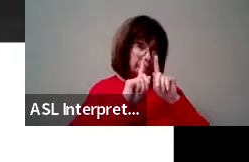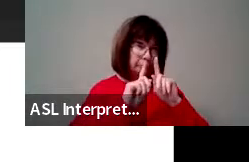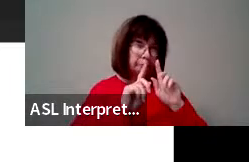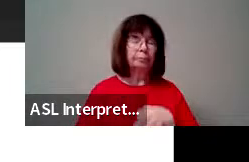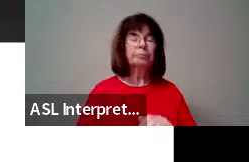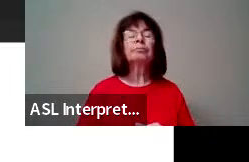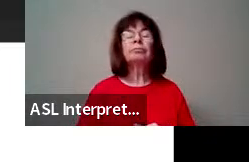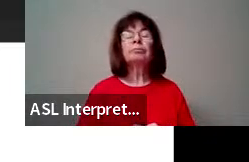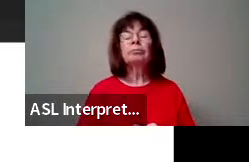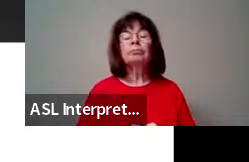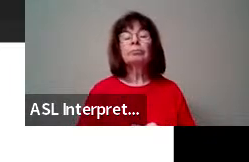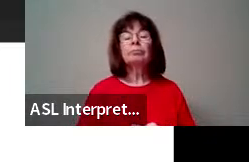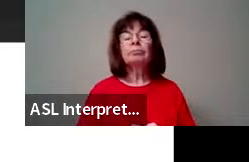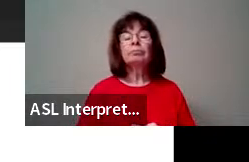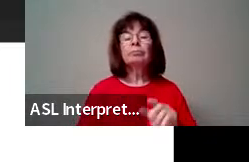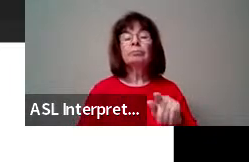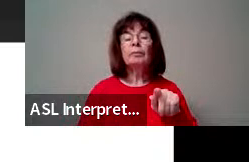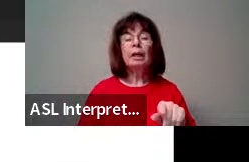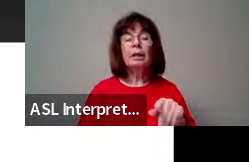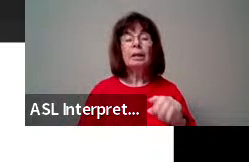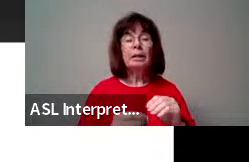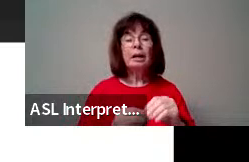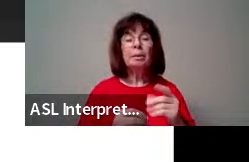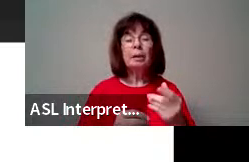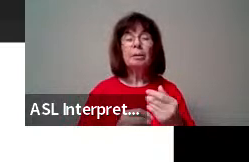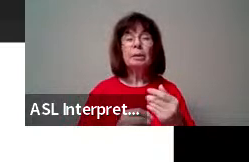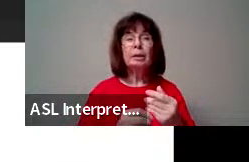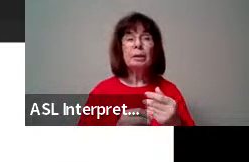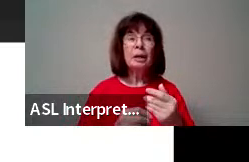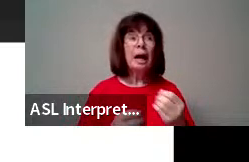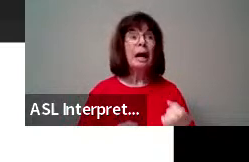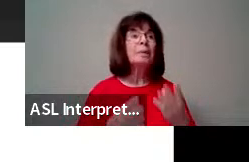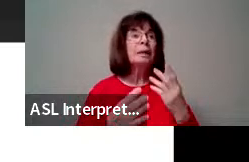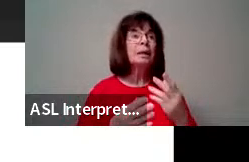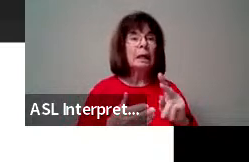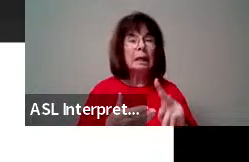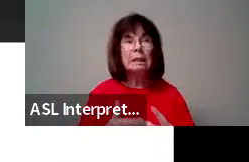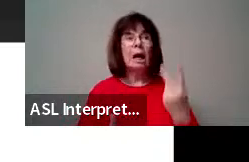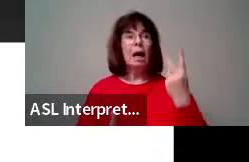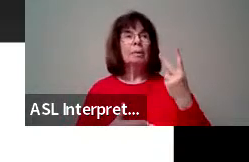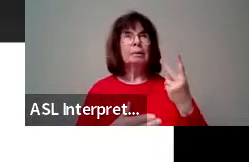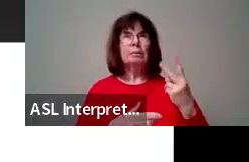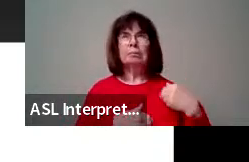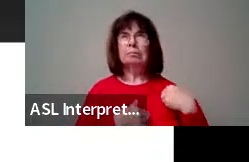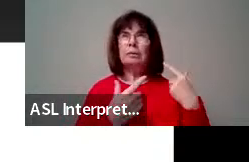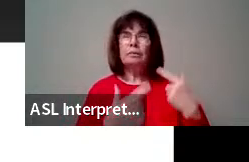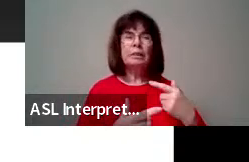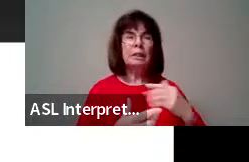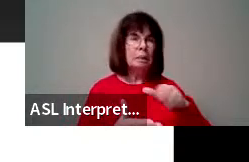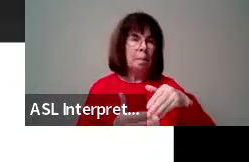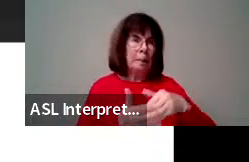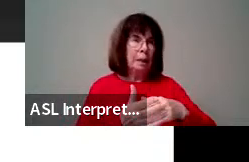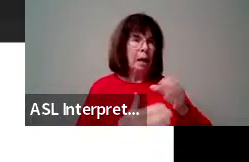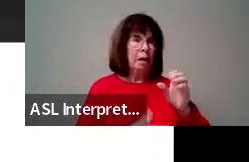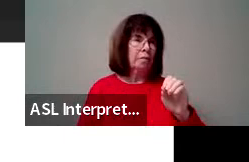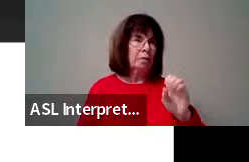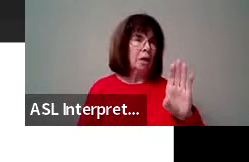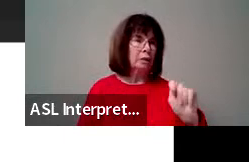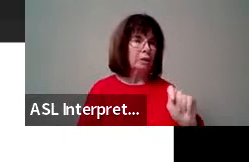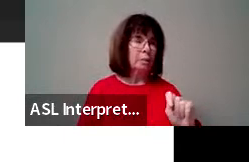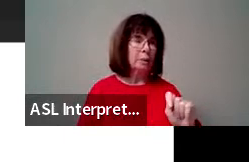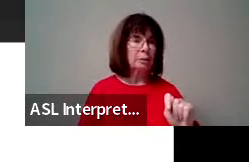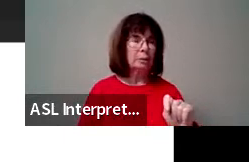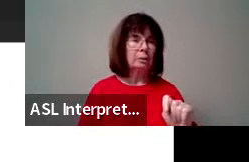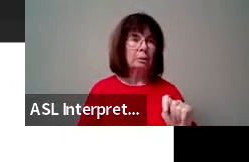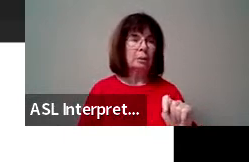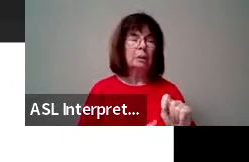the number of daily reported cases has just about doubled since mid-October, probably a little bit beyond that now. That was our low